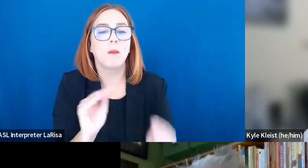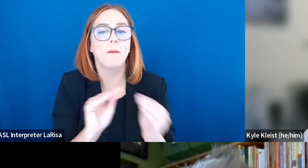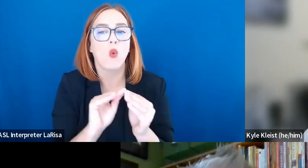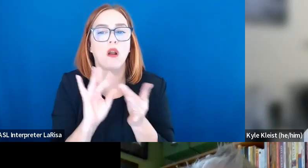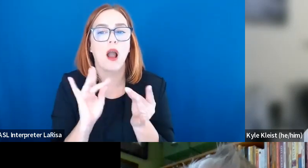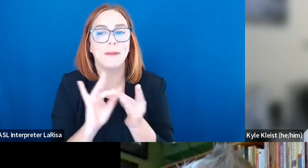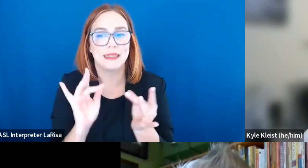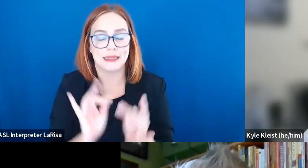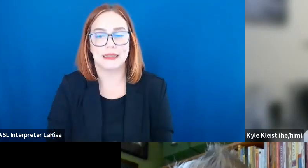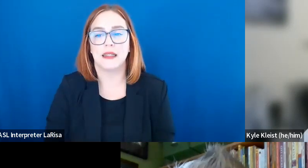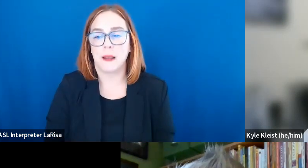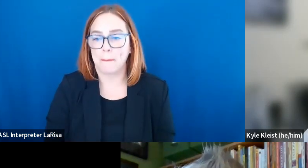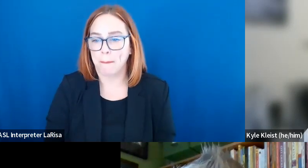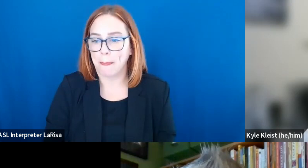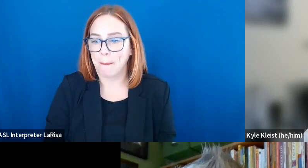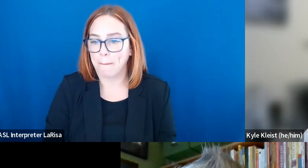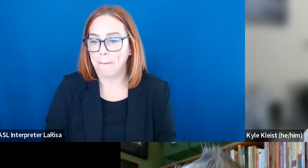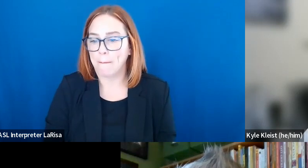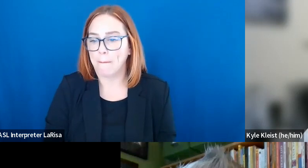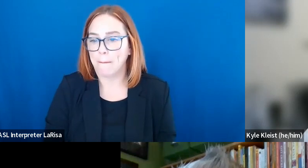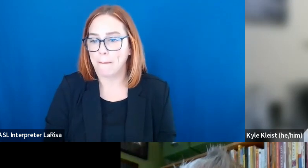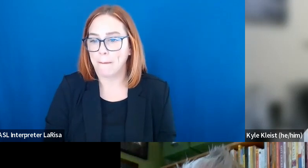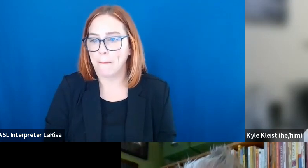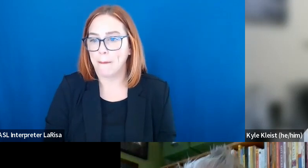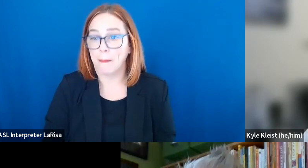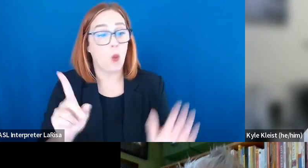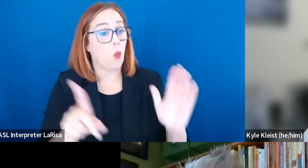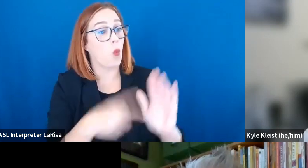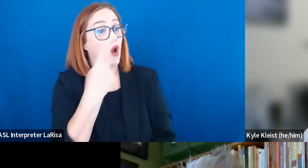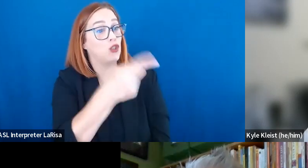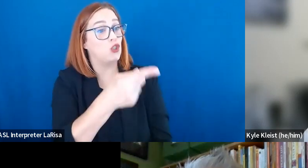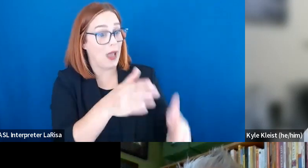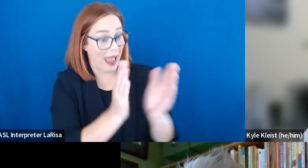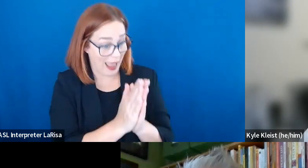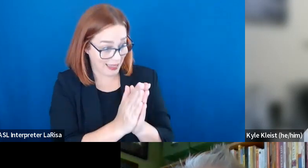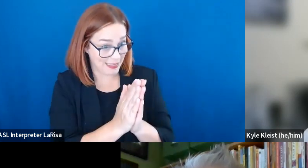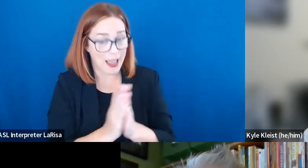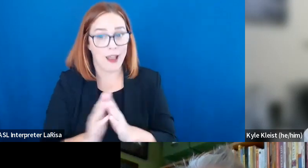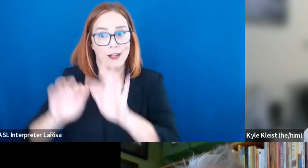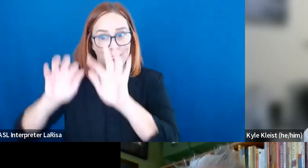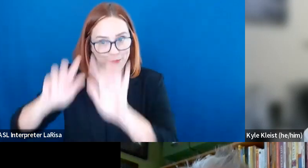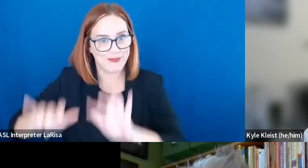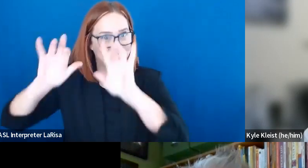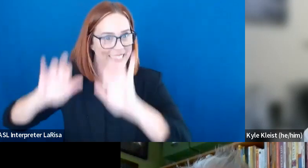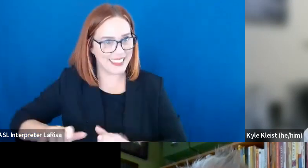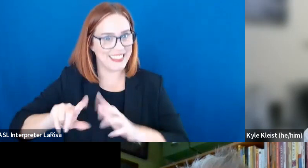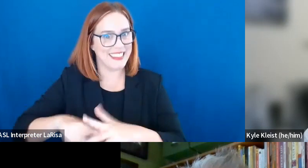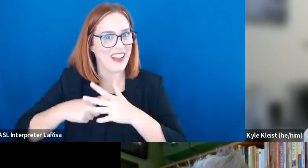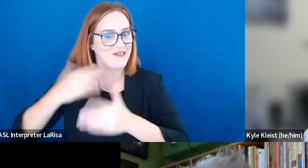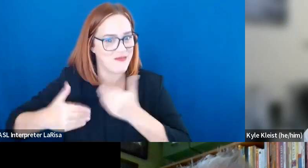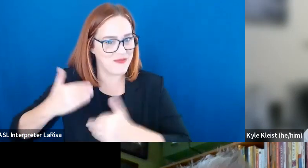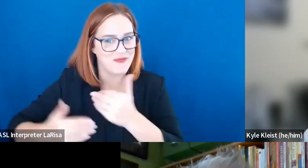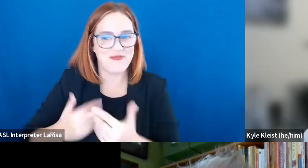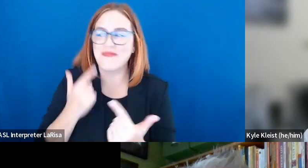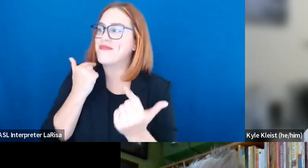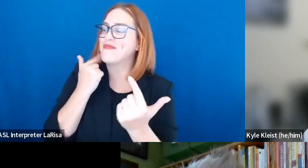great. chat. It's like once you ask a question, they start to get going. So Yeah. I